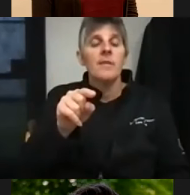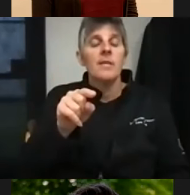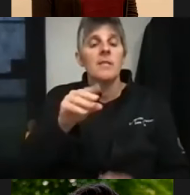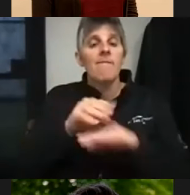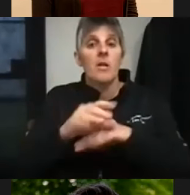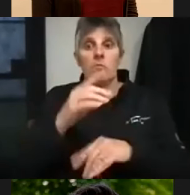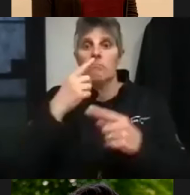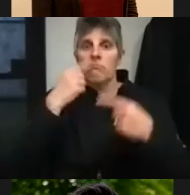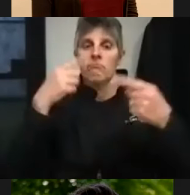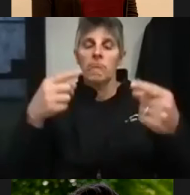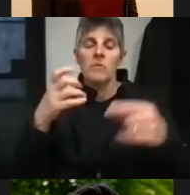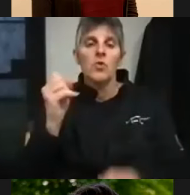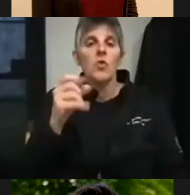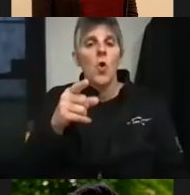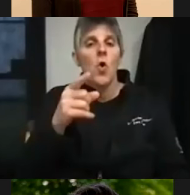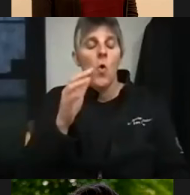quite famous.